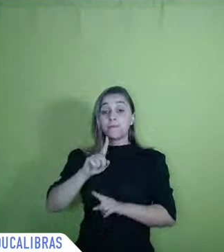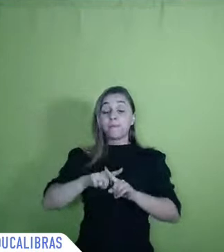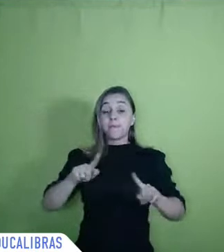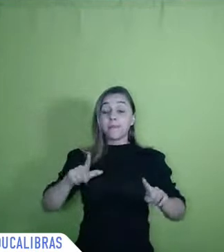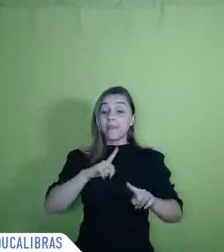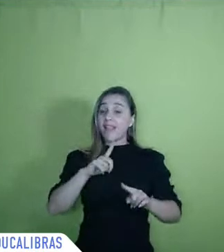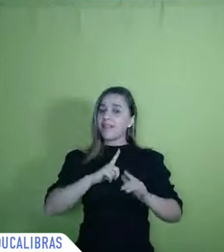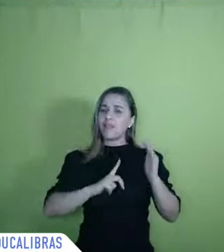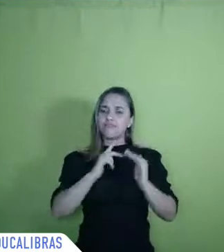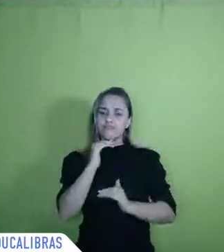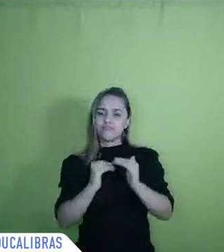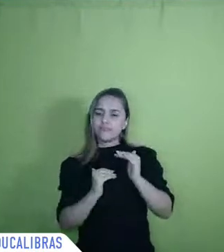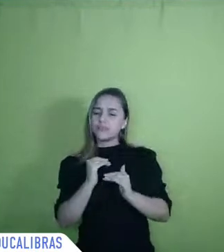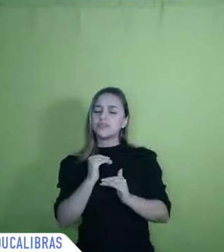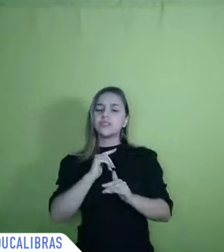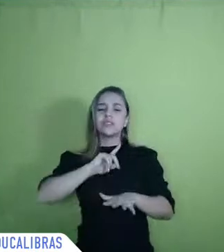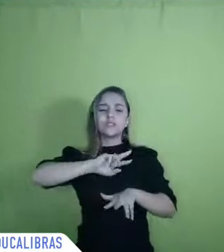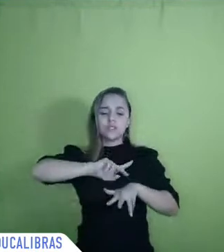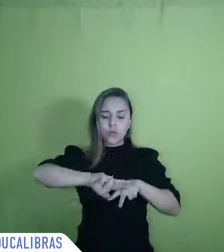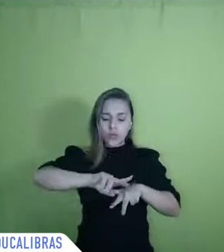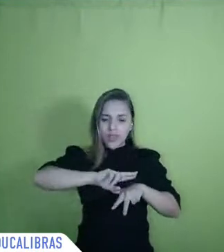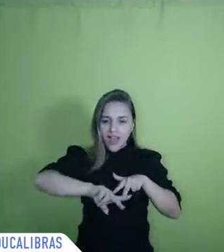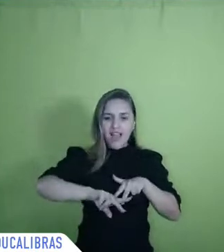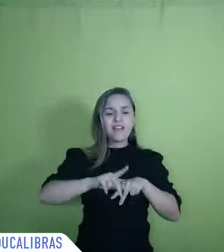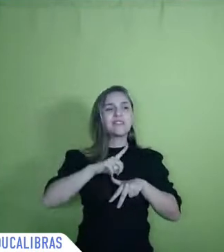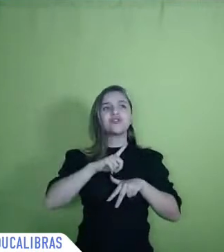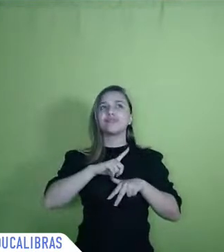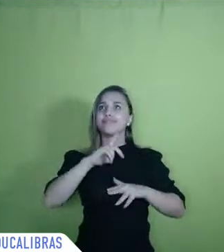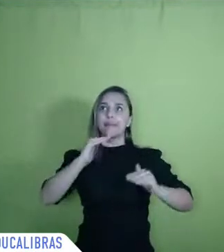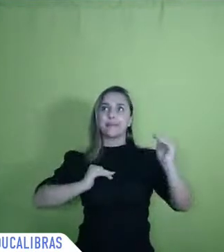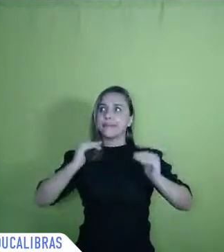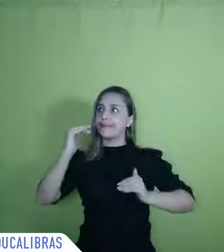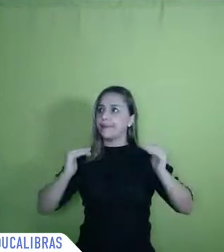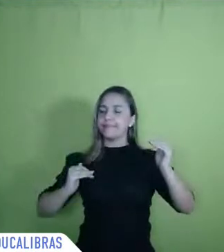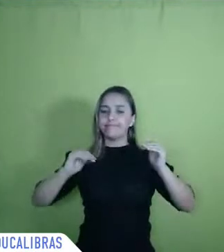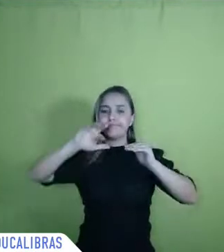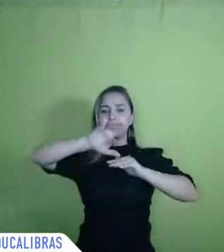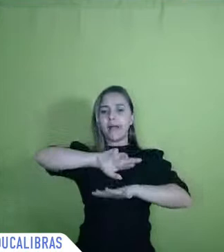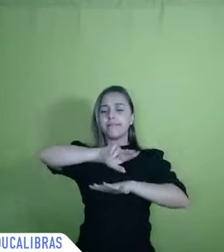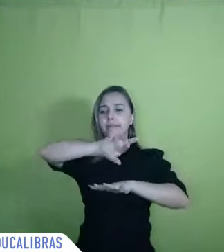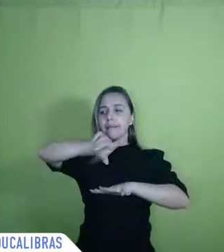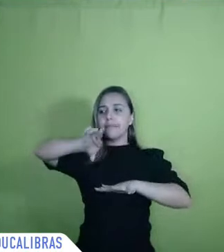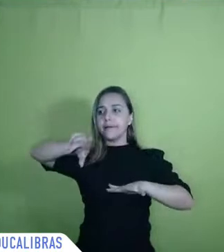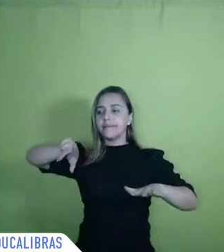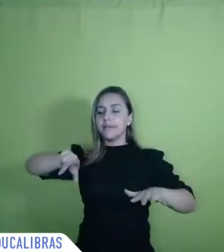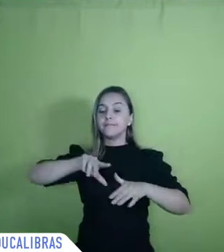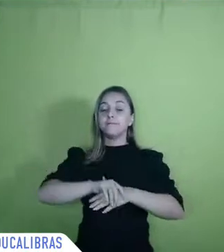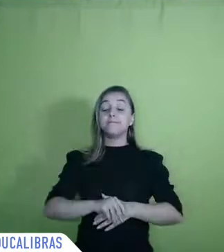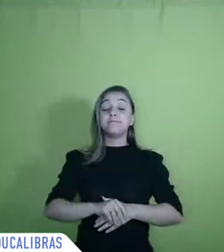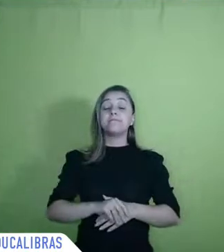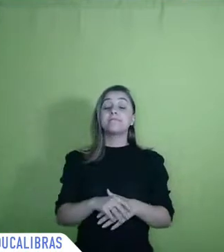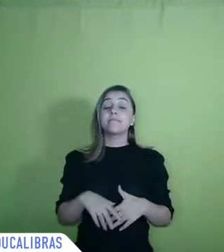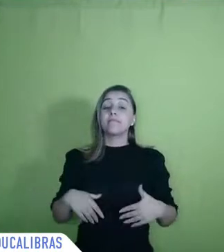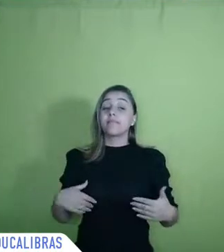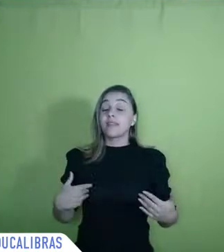take, up to, the end of this century to get parity,